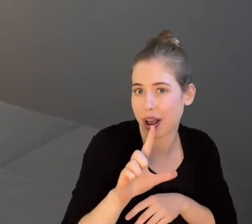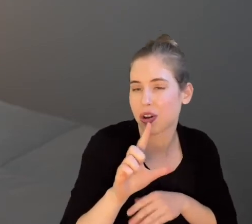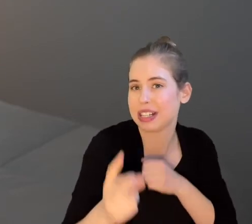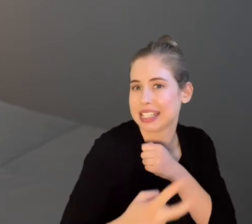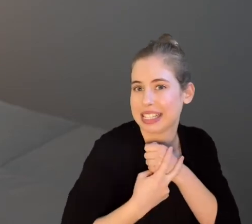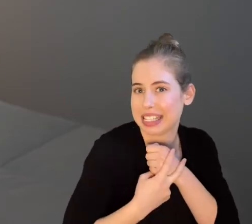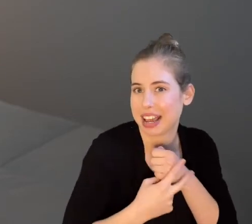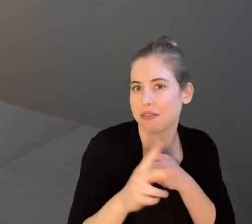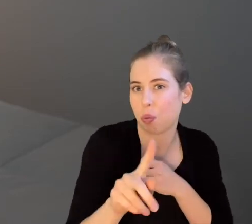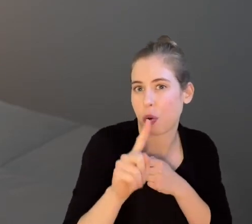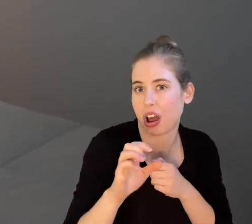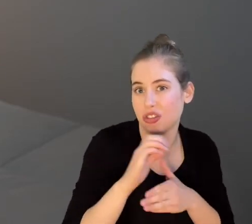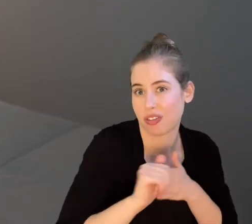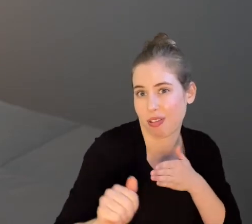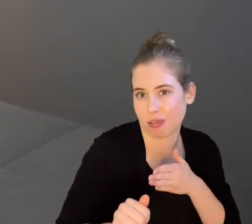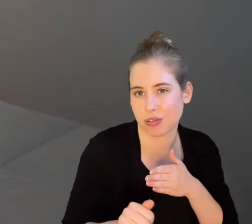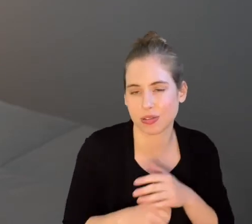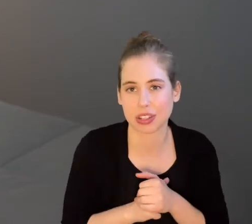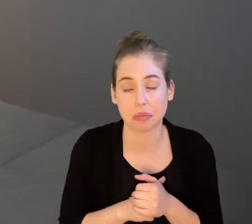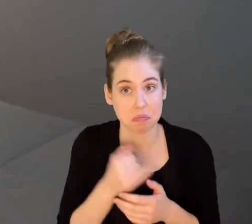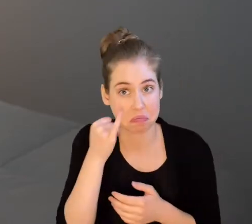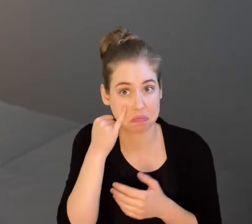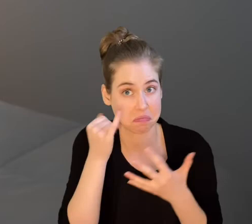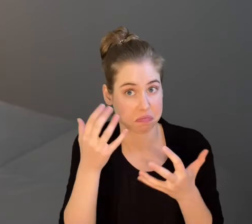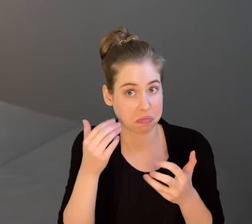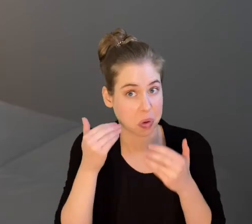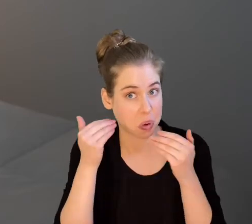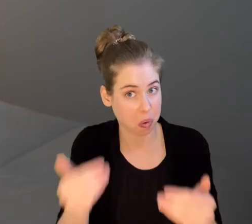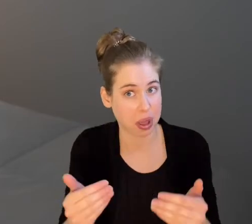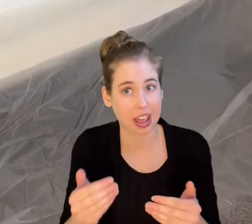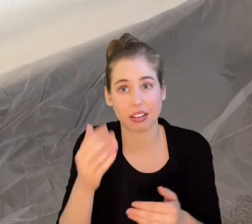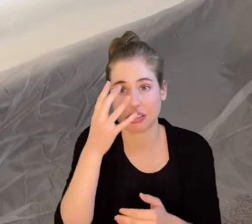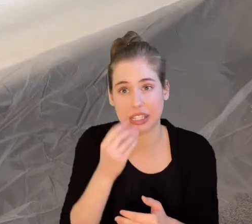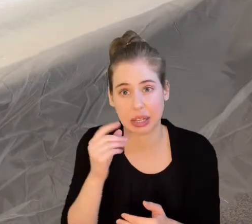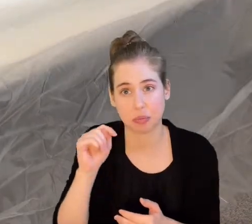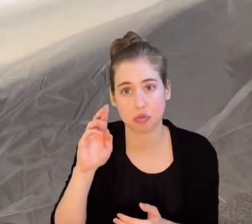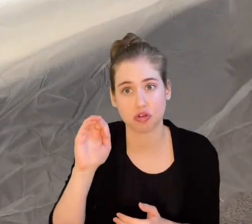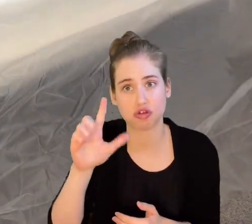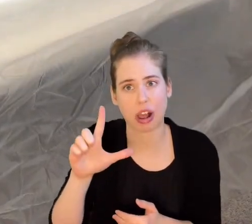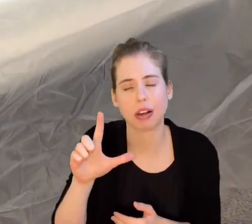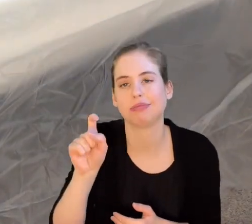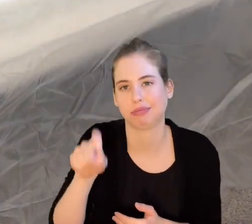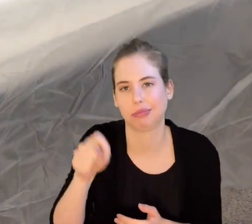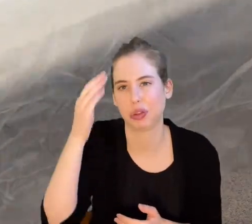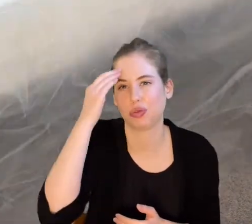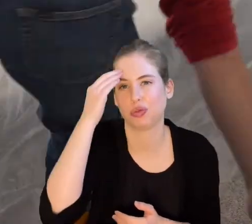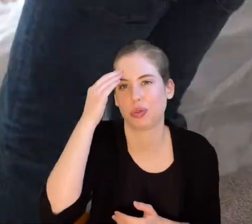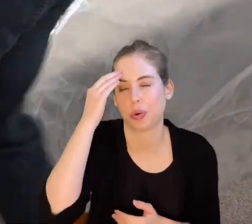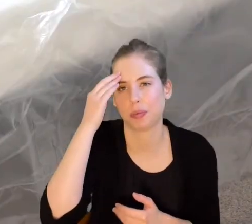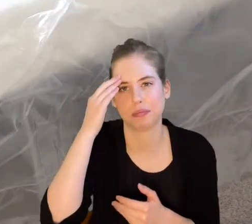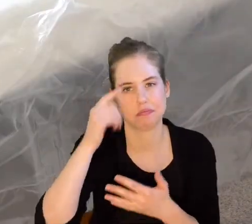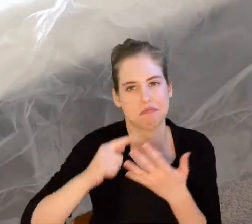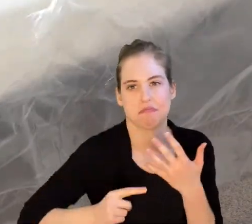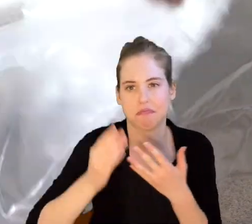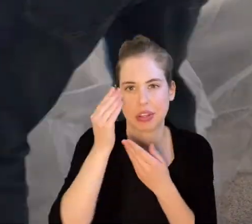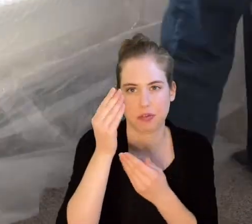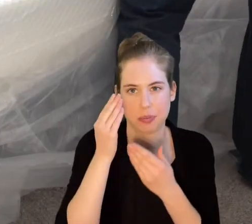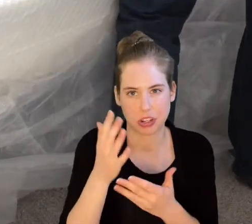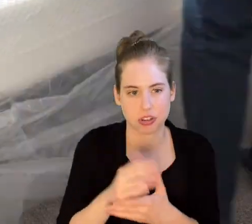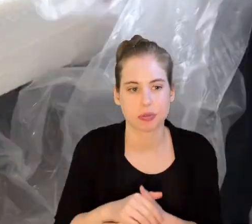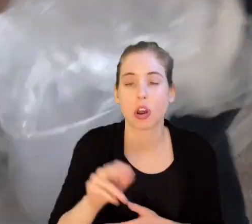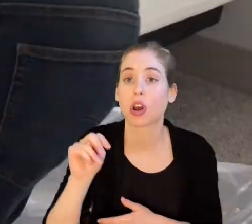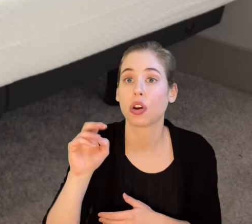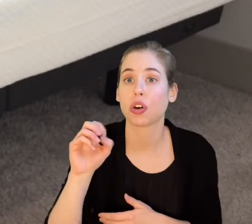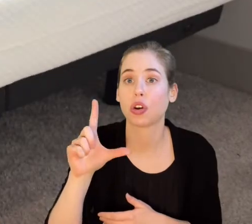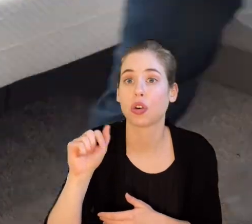actually wish to go ahead with the sleep trial, there are a few details you need to know. As such, NOLA does require a minimum of 30 days